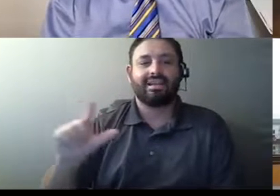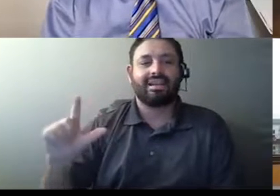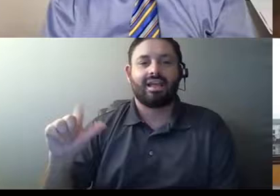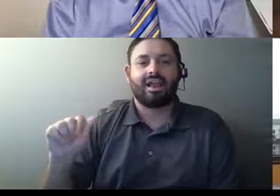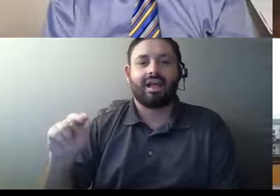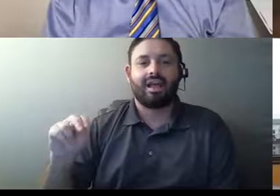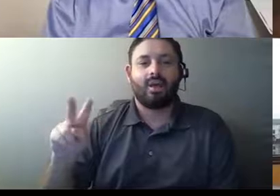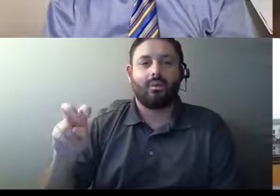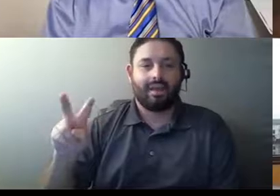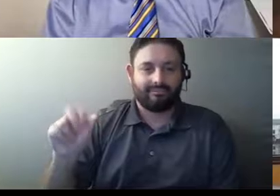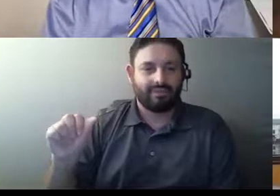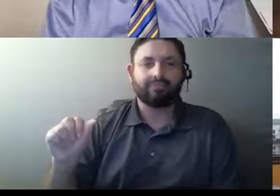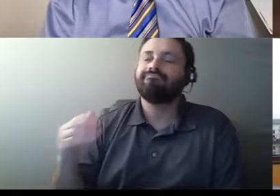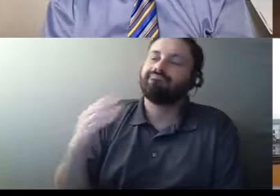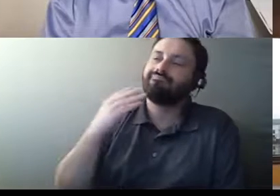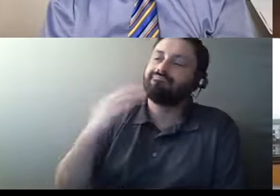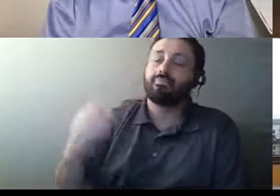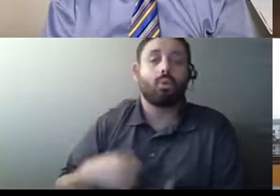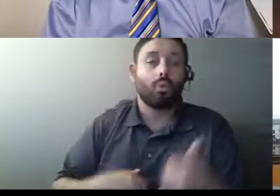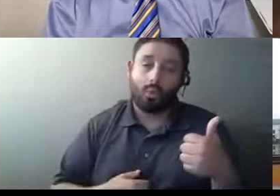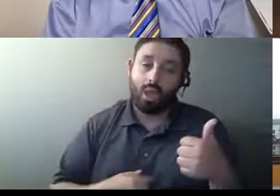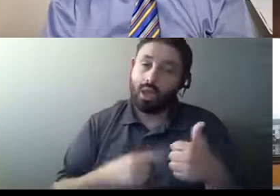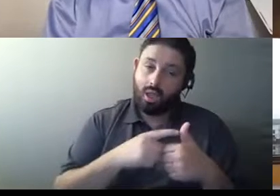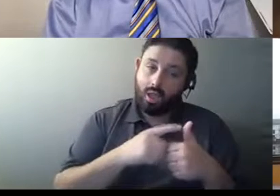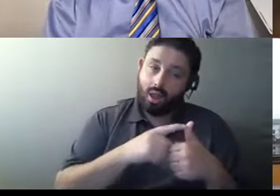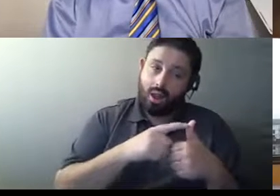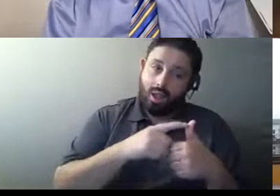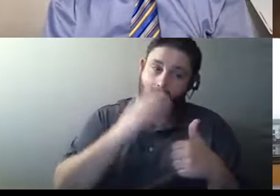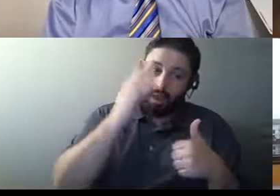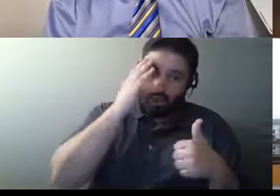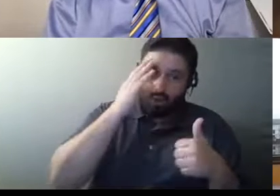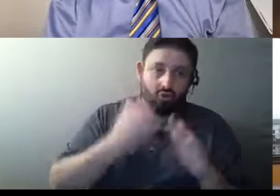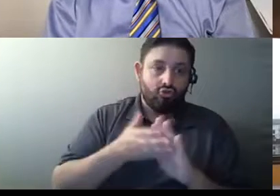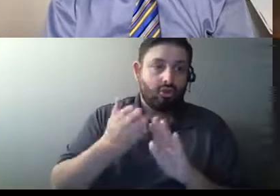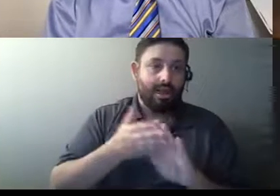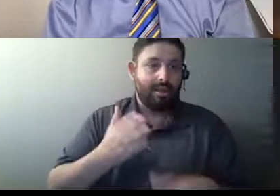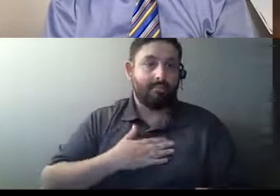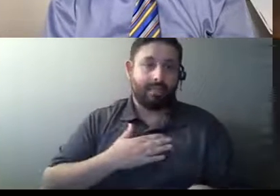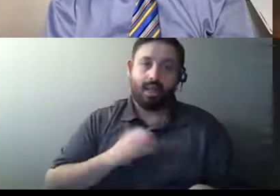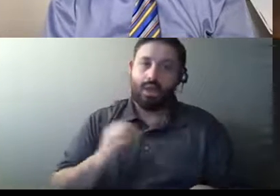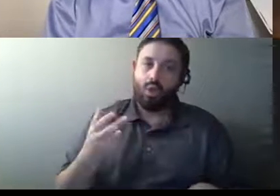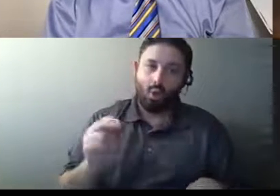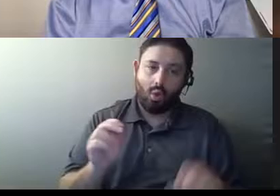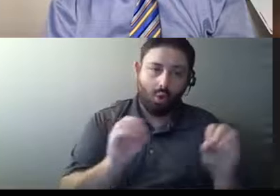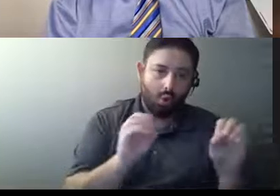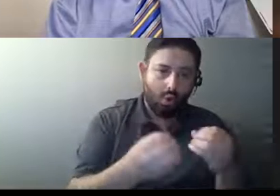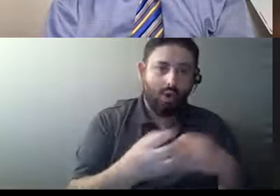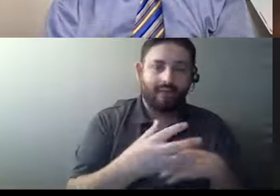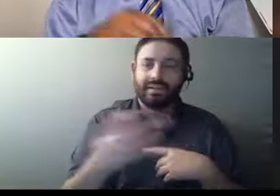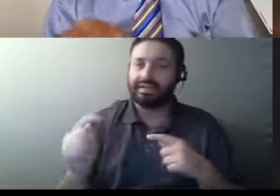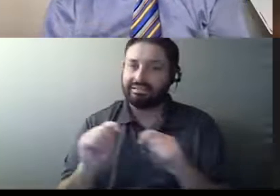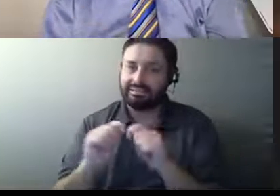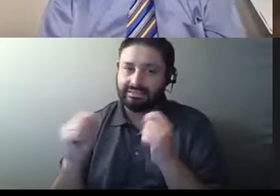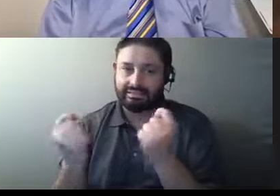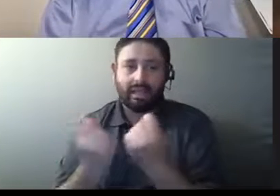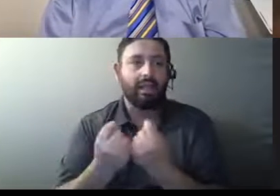Thank you. So the one thing that I know in running my own office and teams And